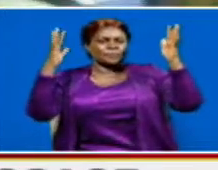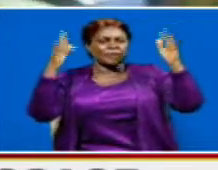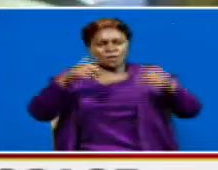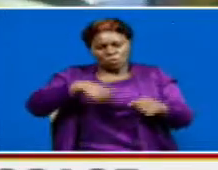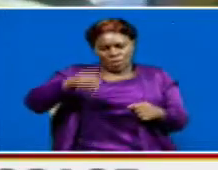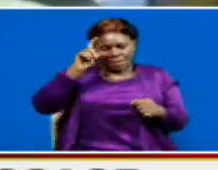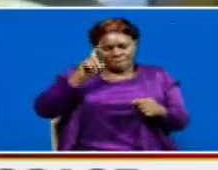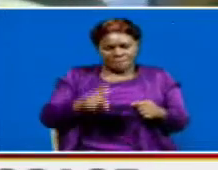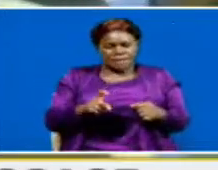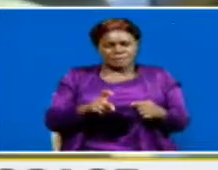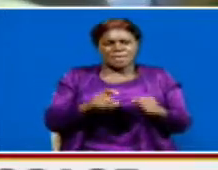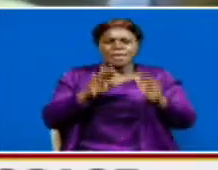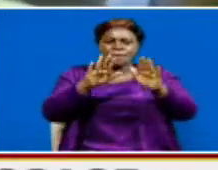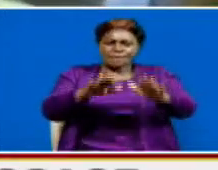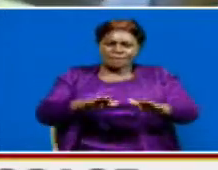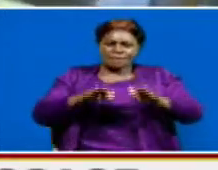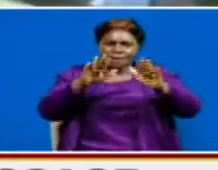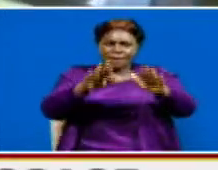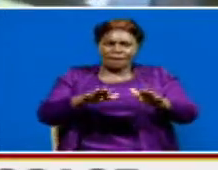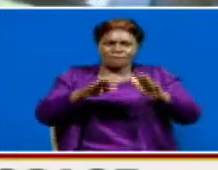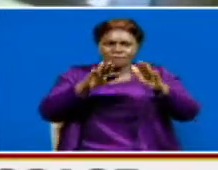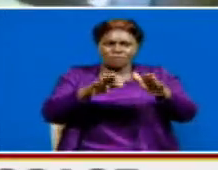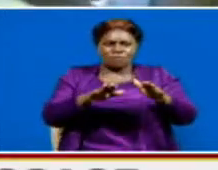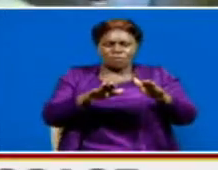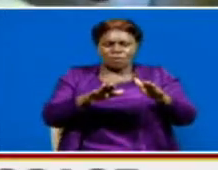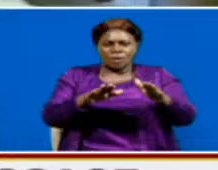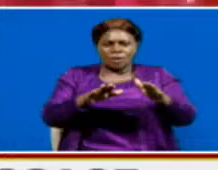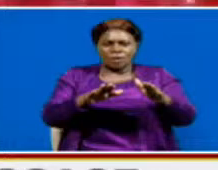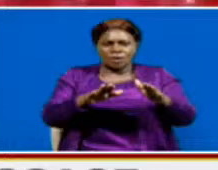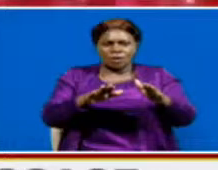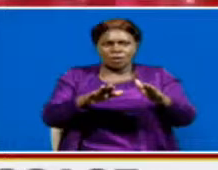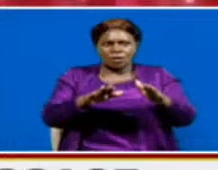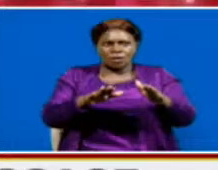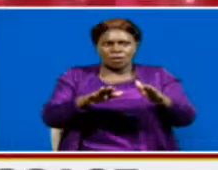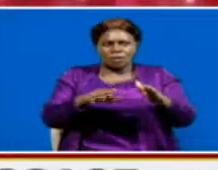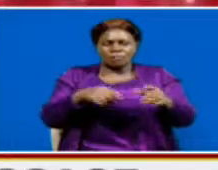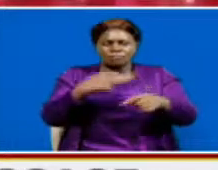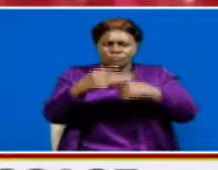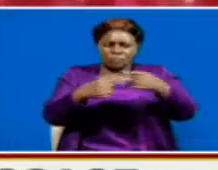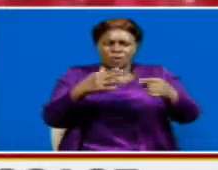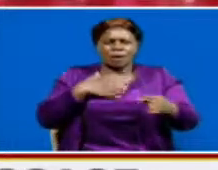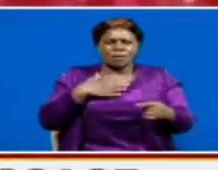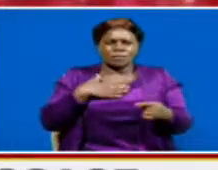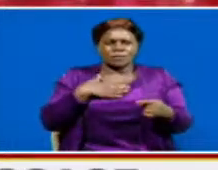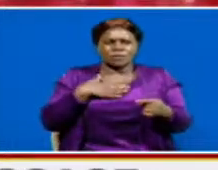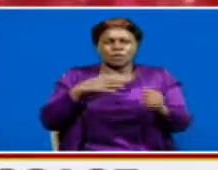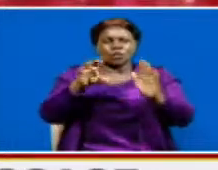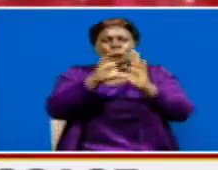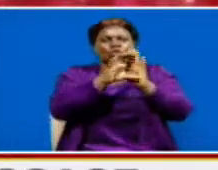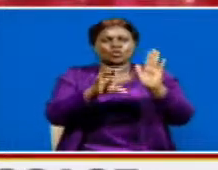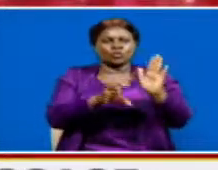We must be cautious lest our professed pursuit of